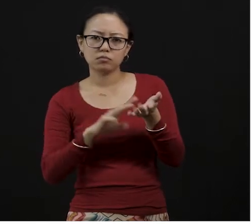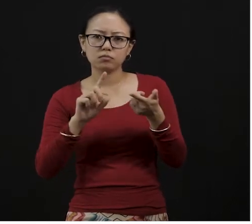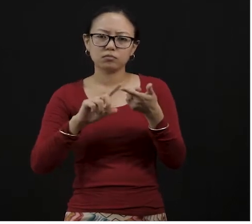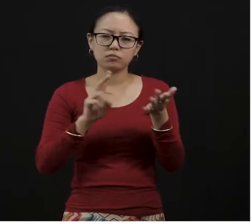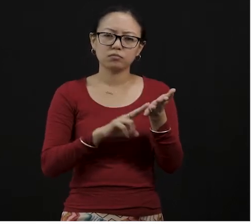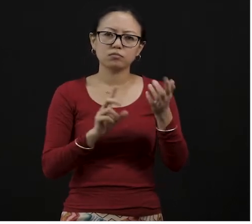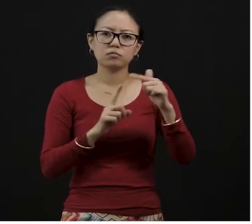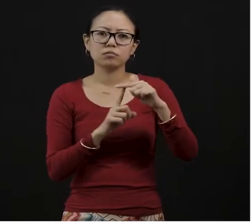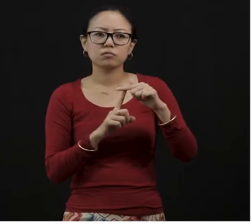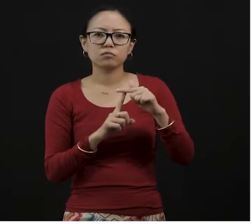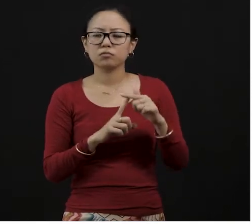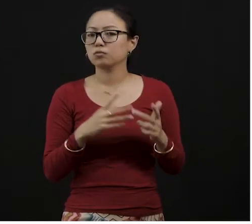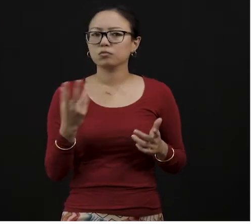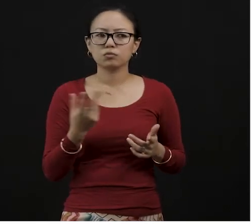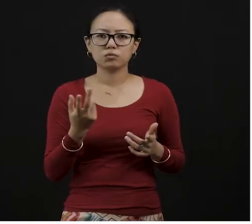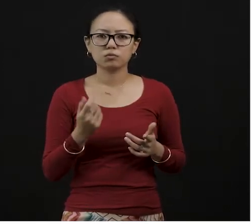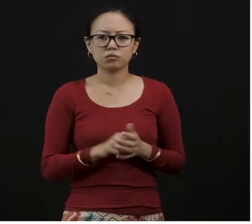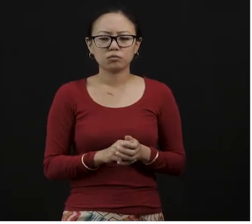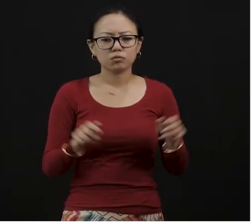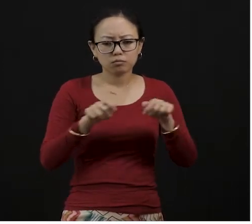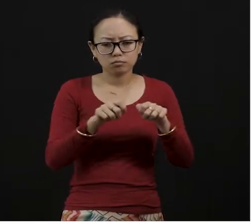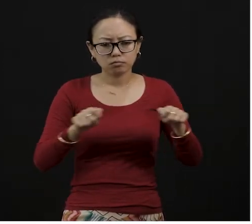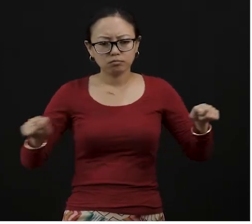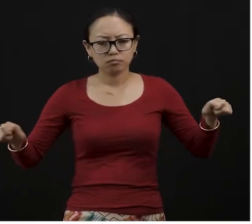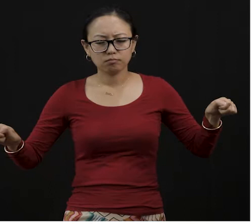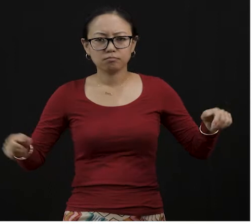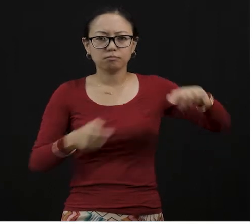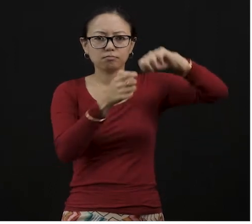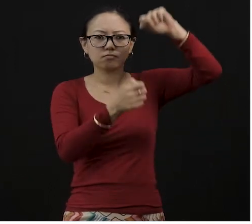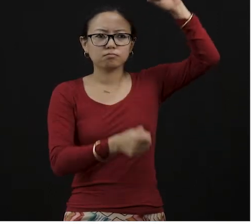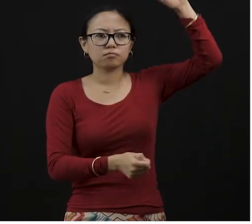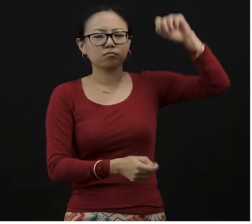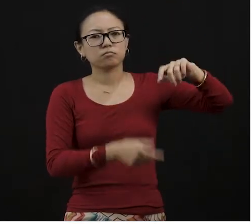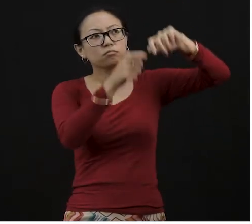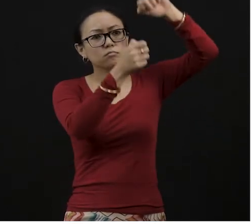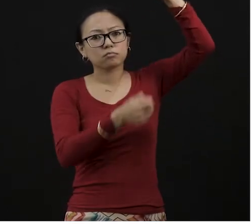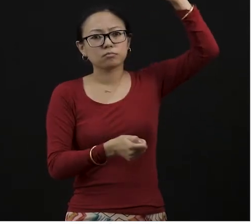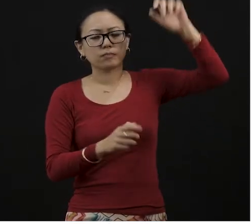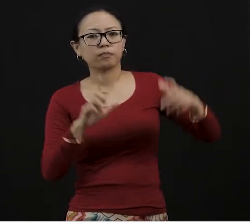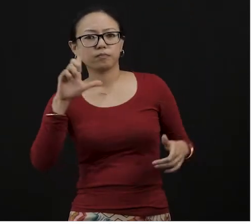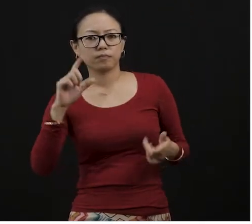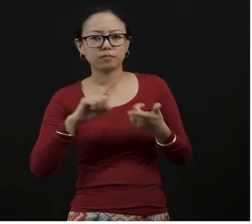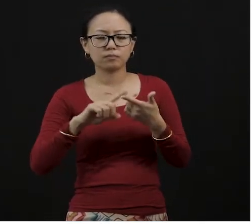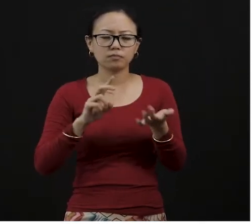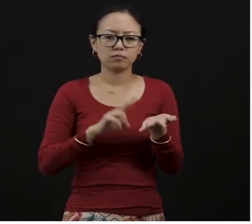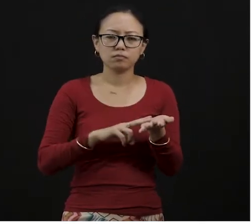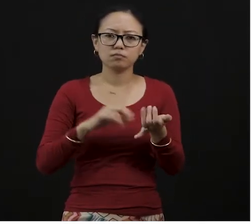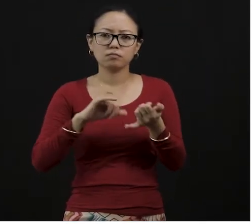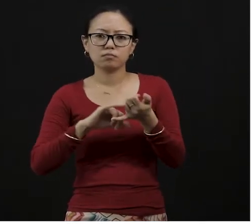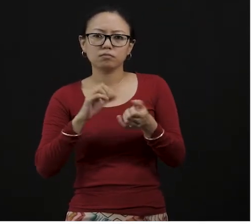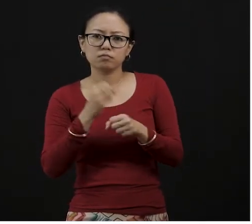of non-standard unit and standard unit. Non-standard unit, you have already learned in class 2 as well.